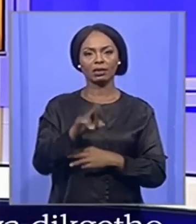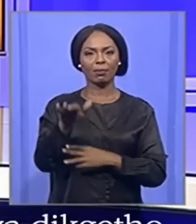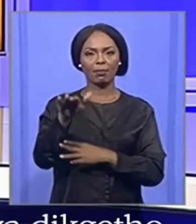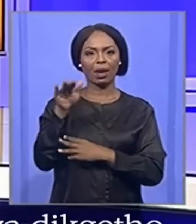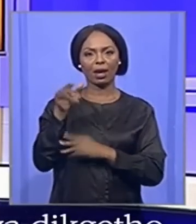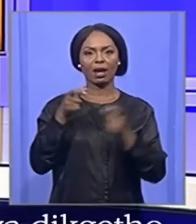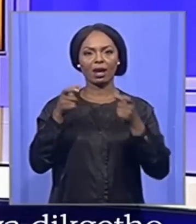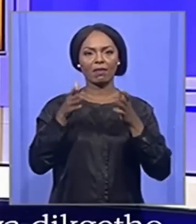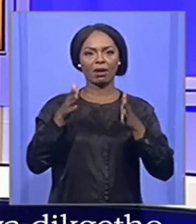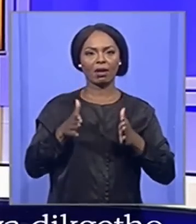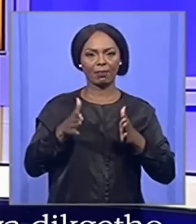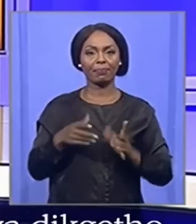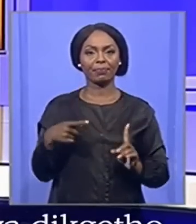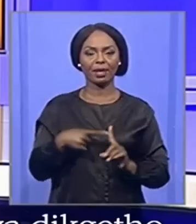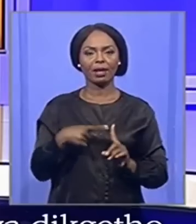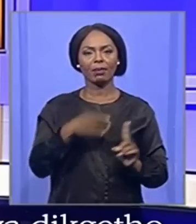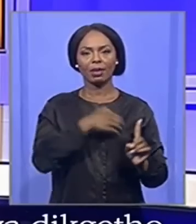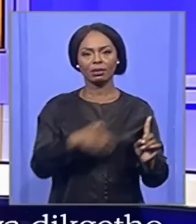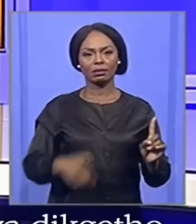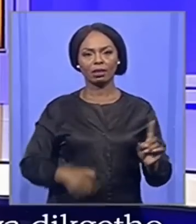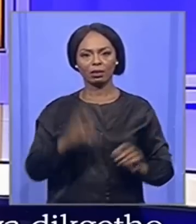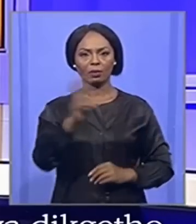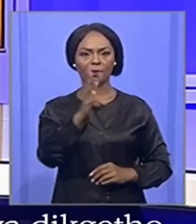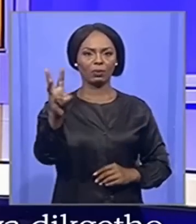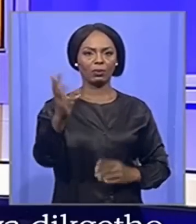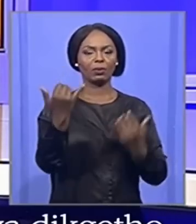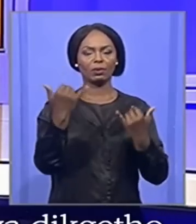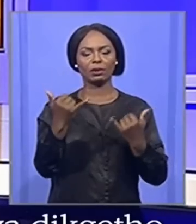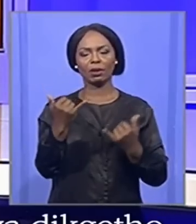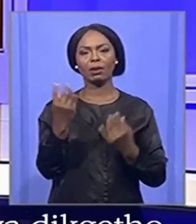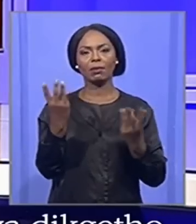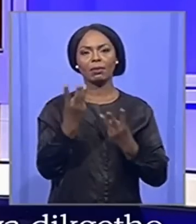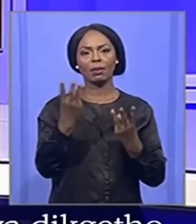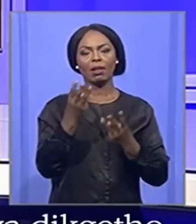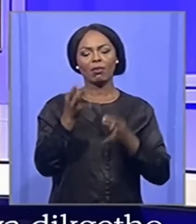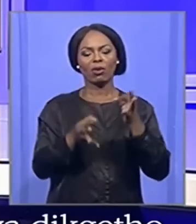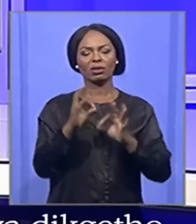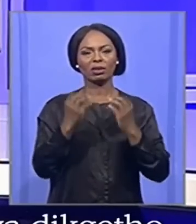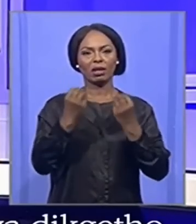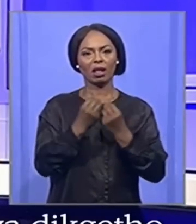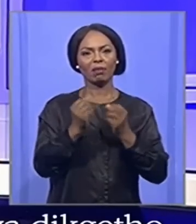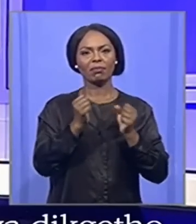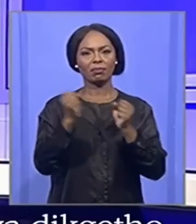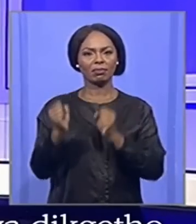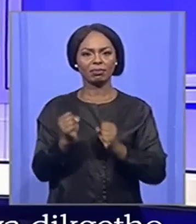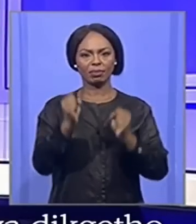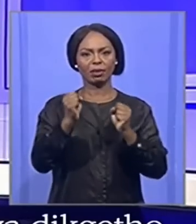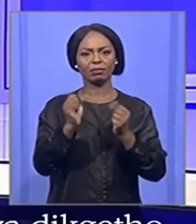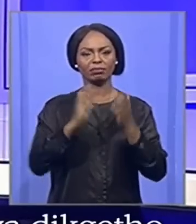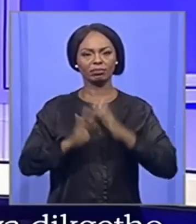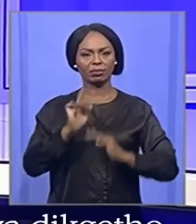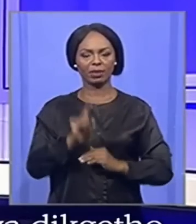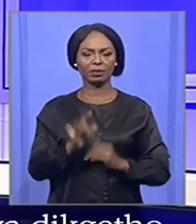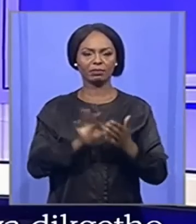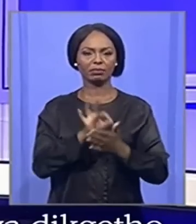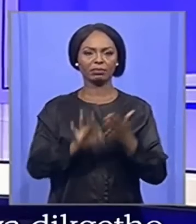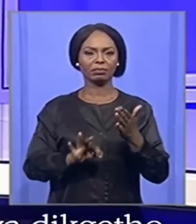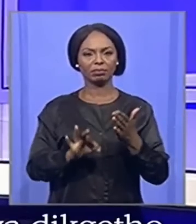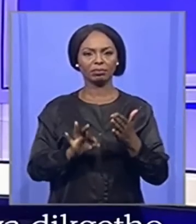Ka olele mo Presidente o buetse ya hlokomedisa mekga yohle ya dipolitiki hore e be batsi ha e hlahisa maikutlo ka tsamaiso ya dikgetho.